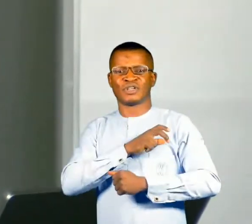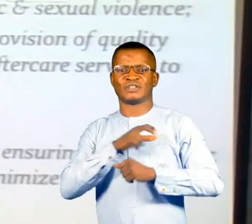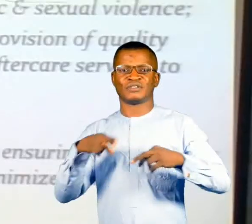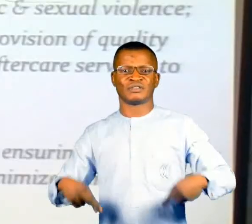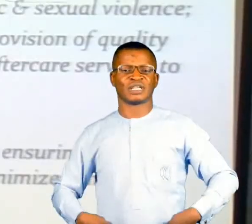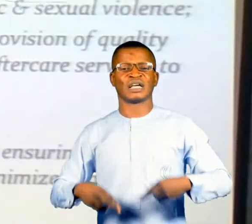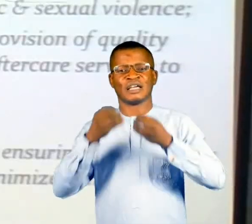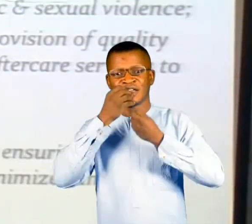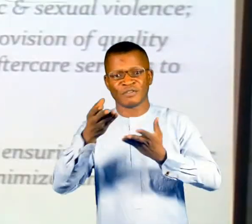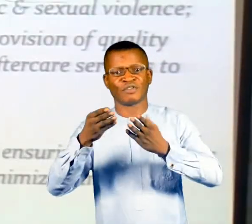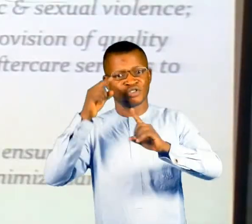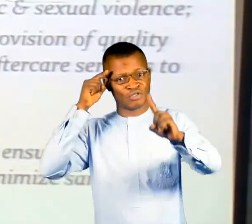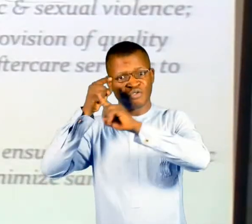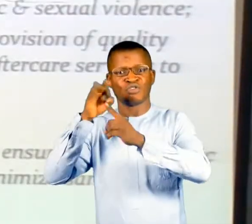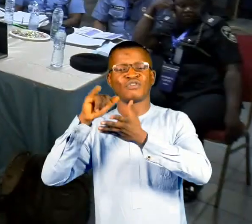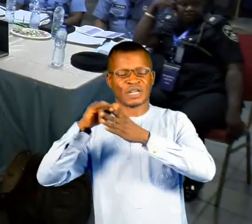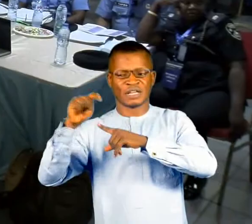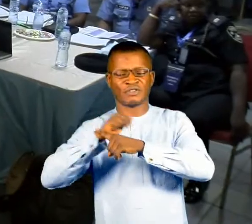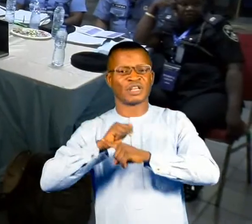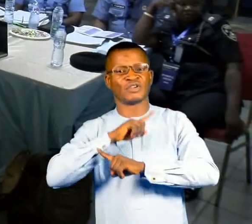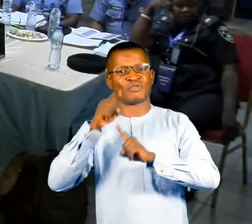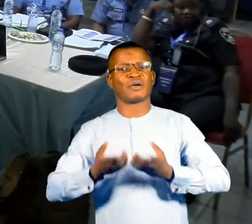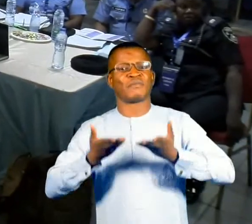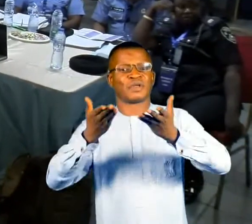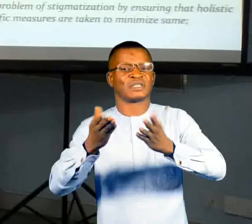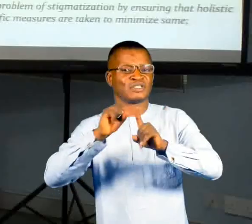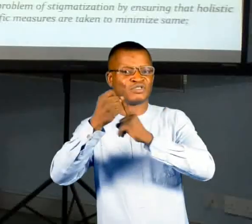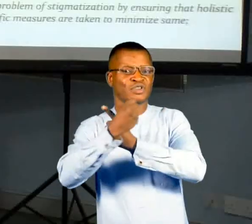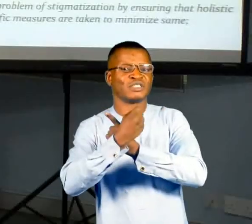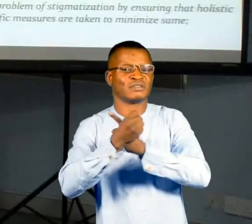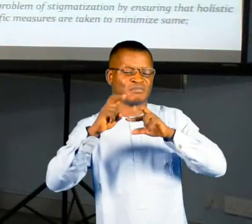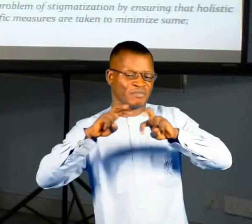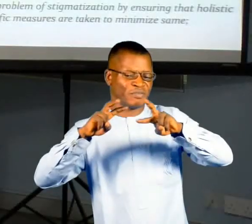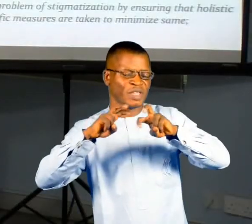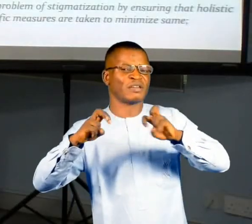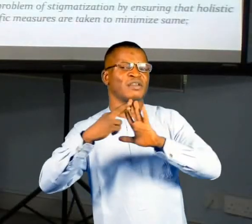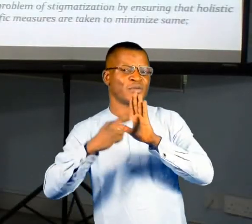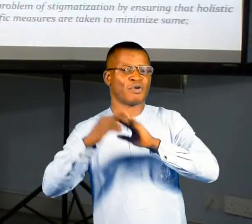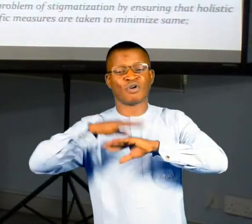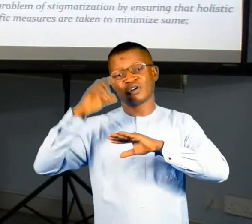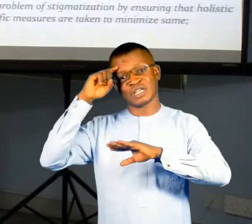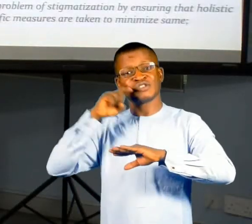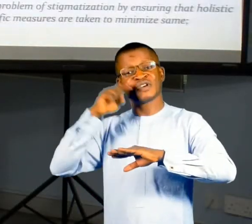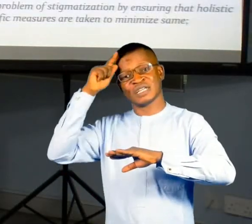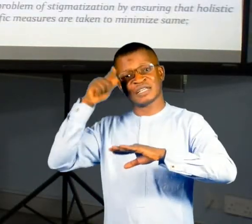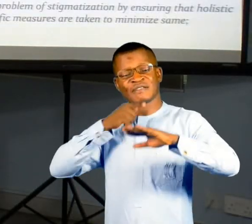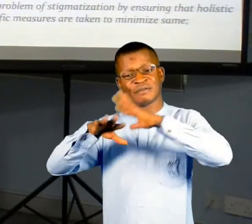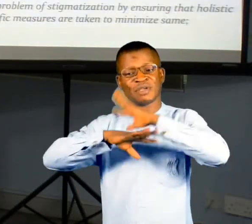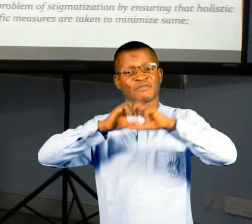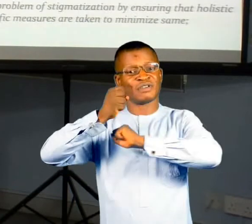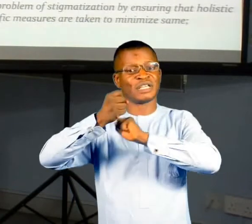Iwa, retired, stated the objective of the training while presenting a situational analysis of sexual and